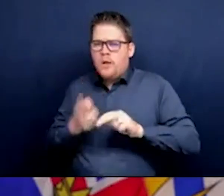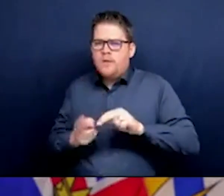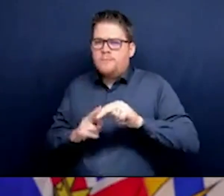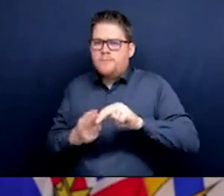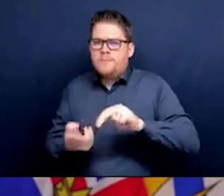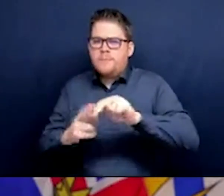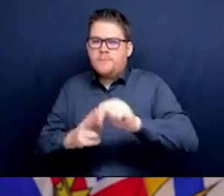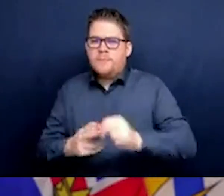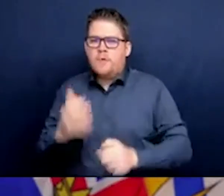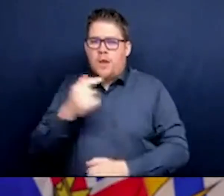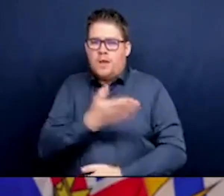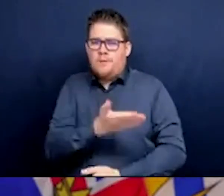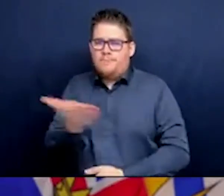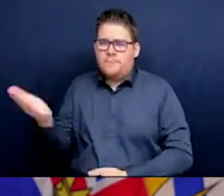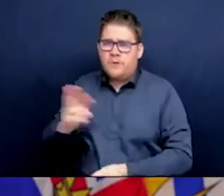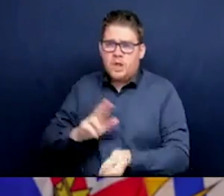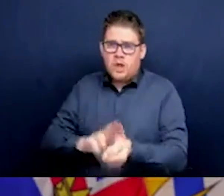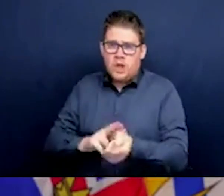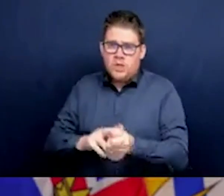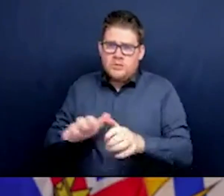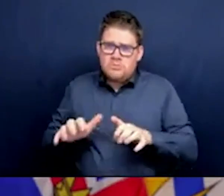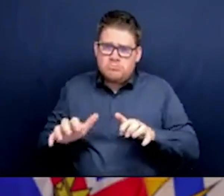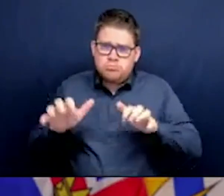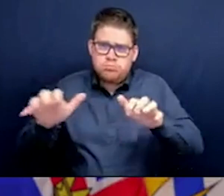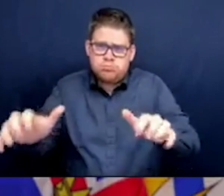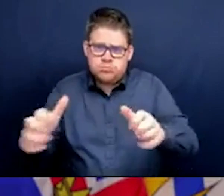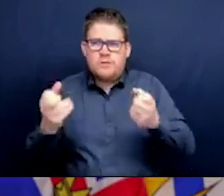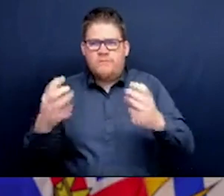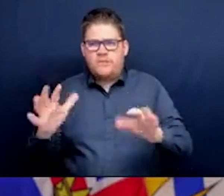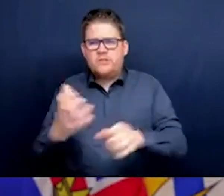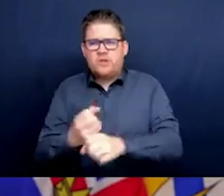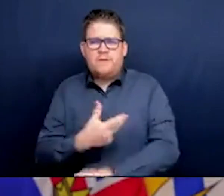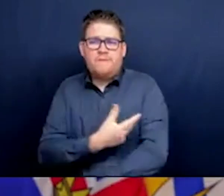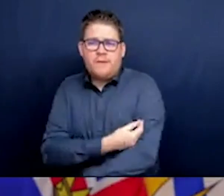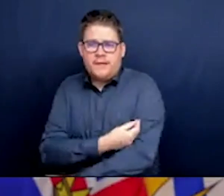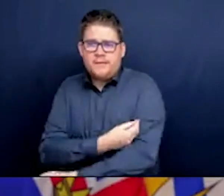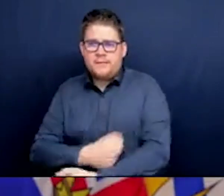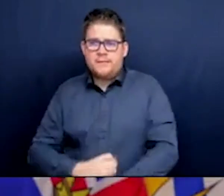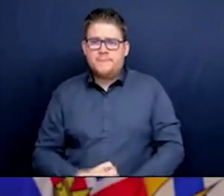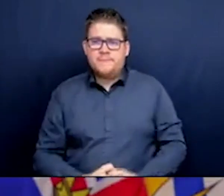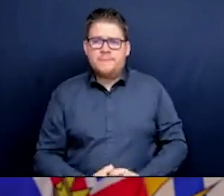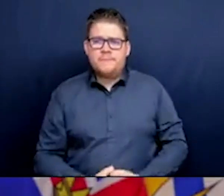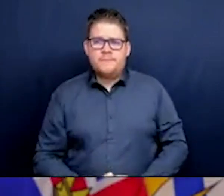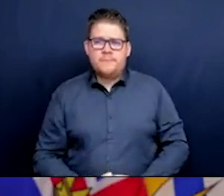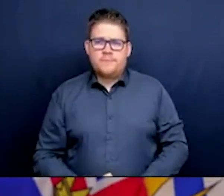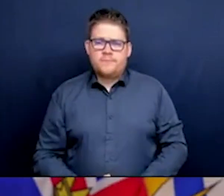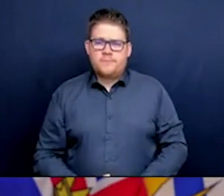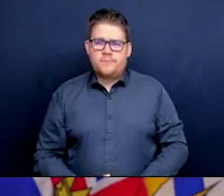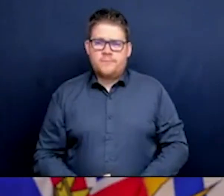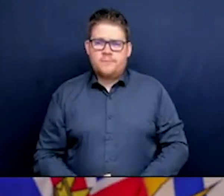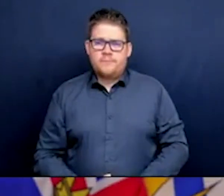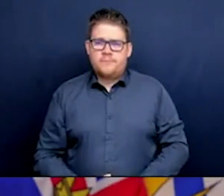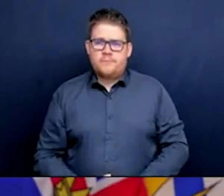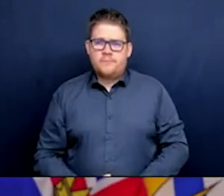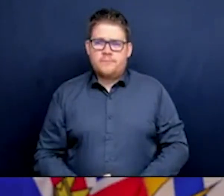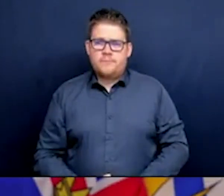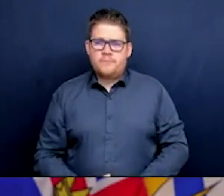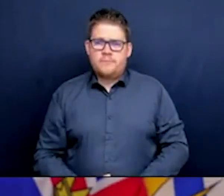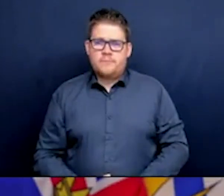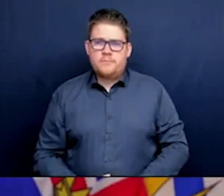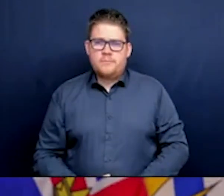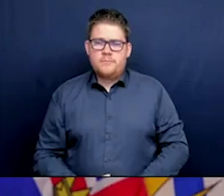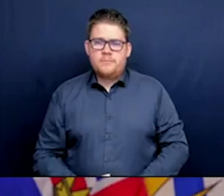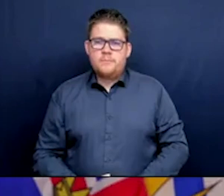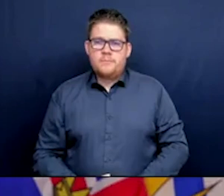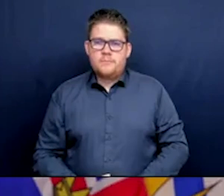in BC. For those of you keeping track of these things, the highest level of vaccination is the College